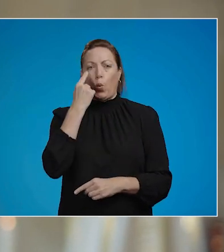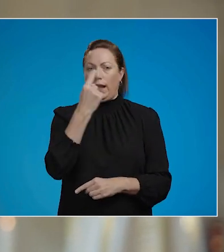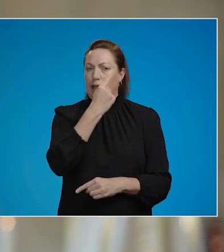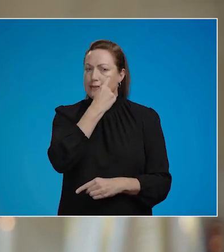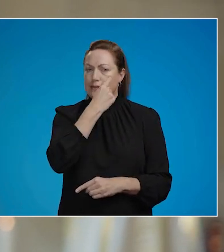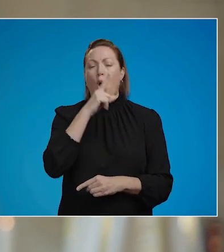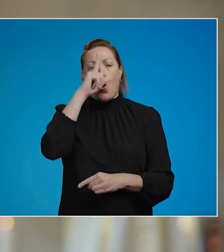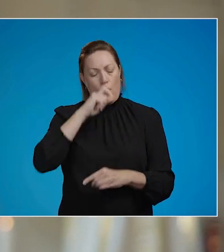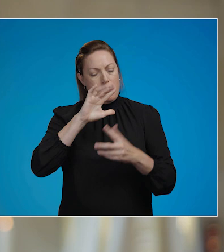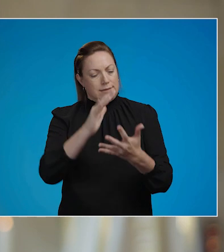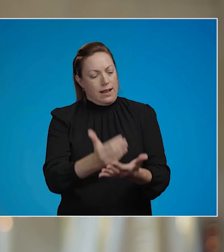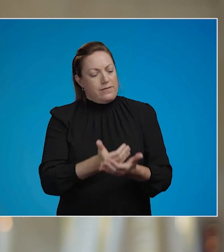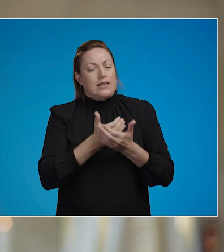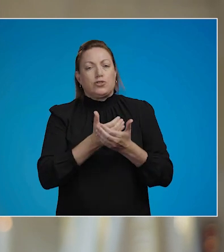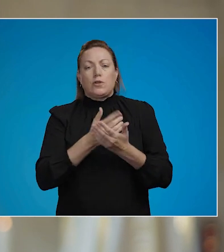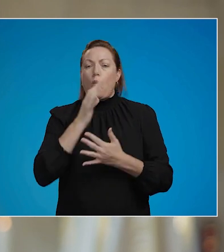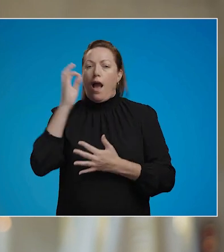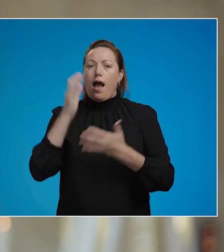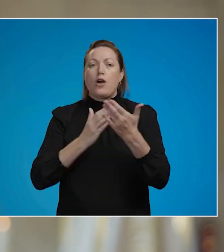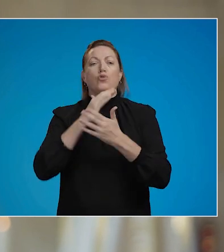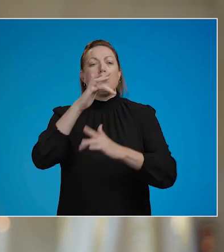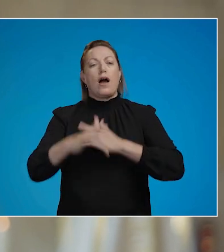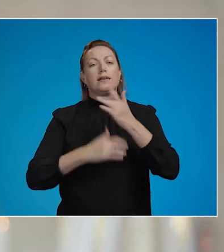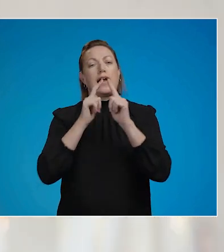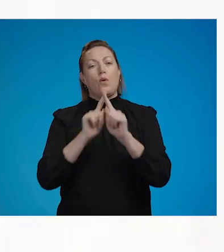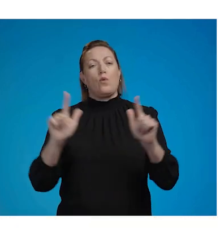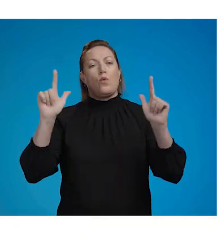We ask this through Christ our Lord. Amen. Amen.